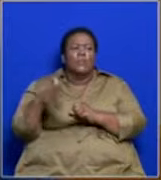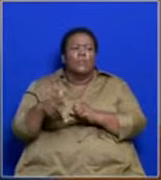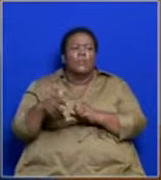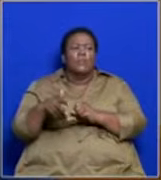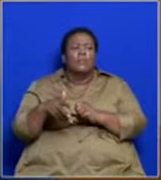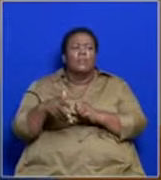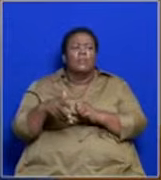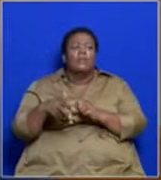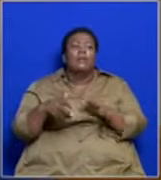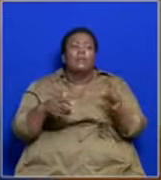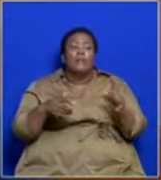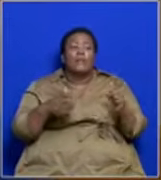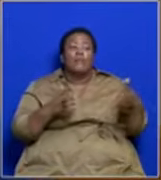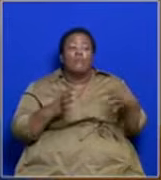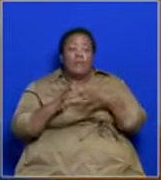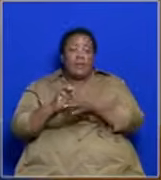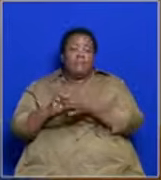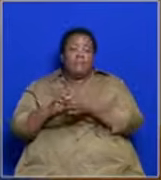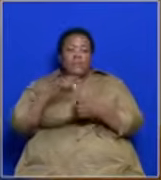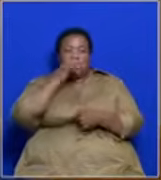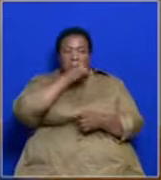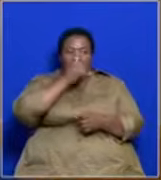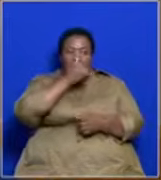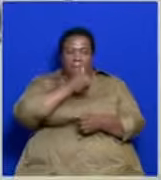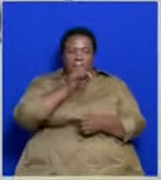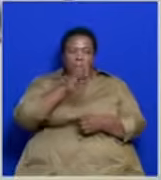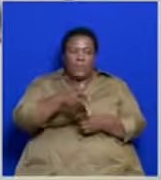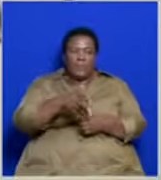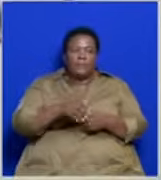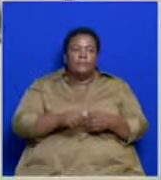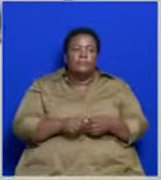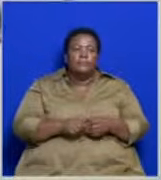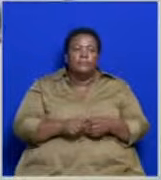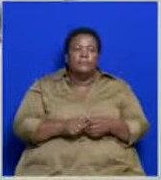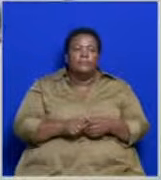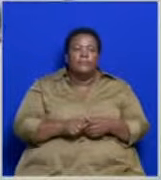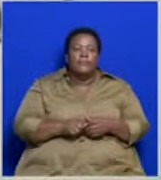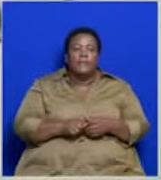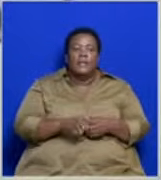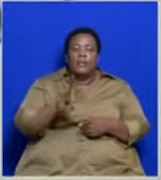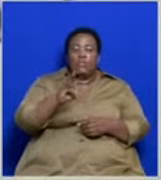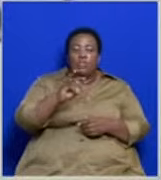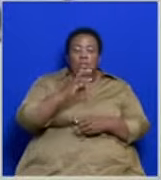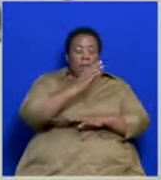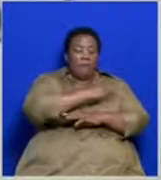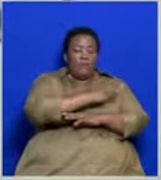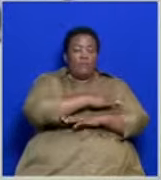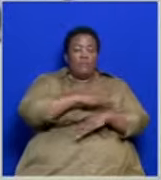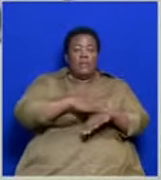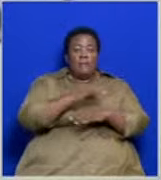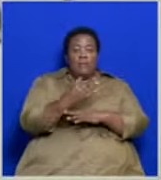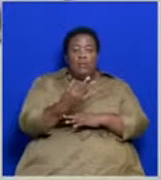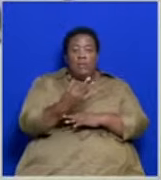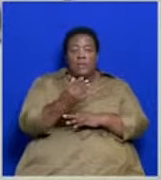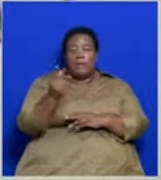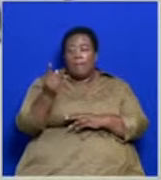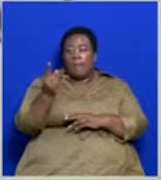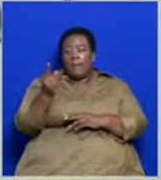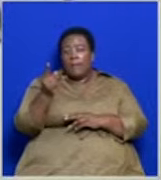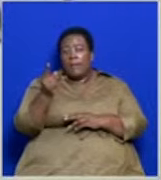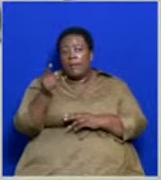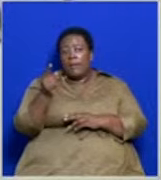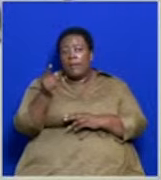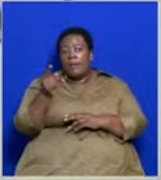crime. On Thursday afternoon around 3 p.m., the officers chased away my driver from my truck.